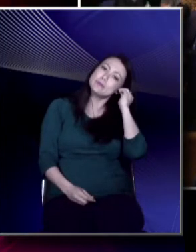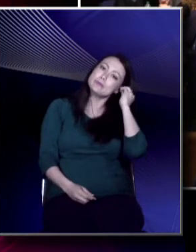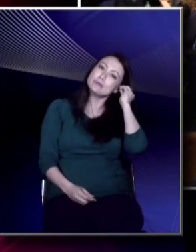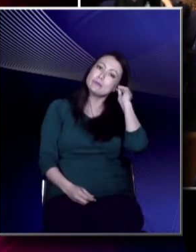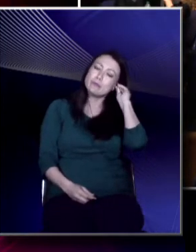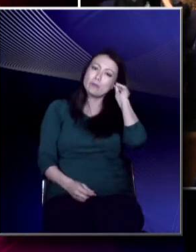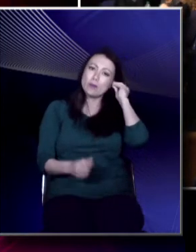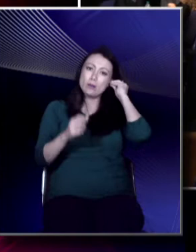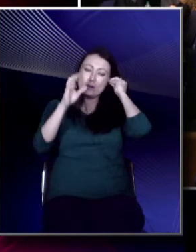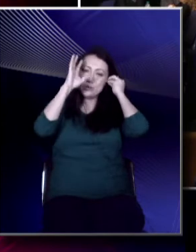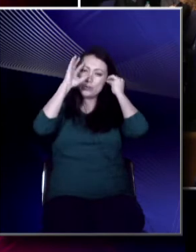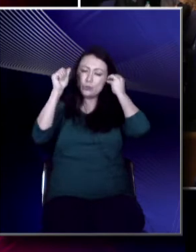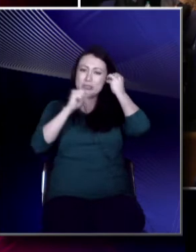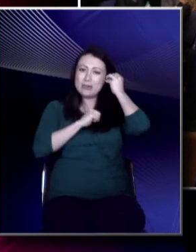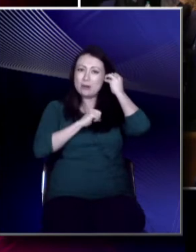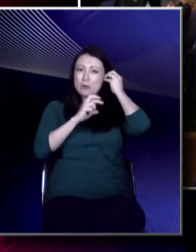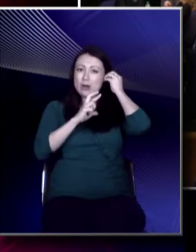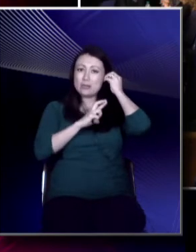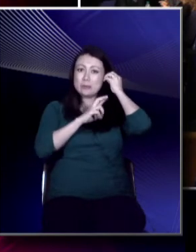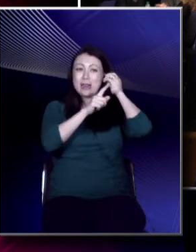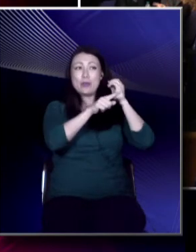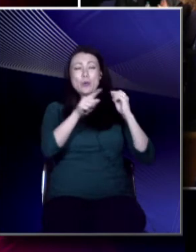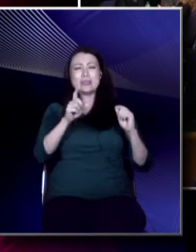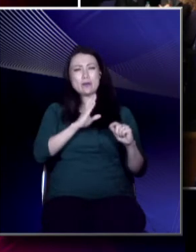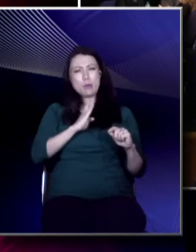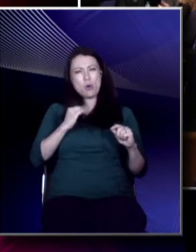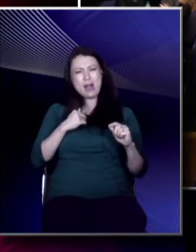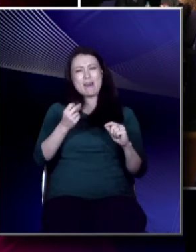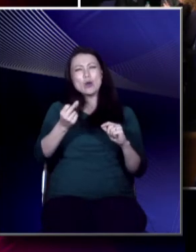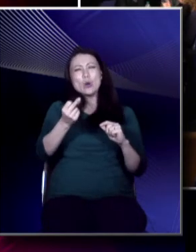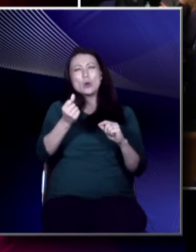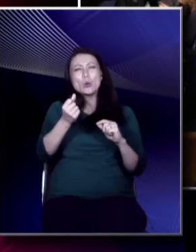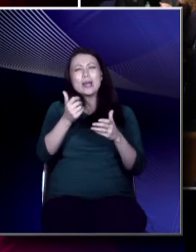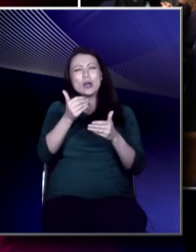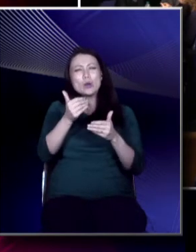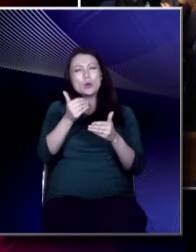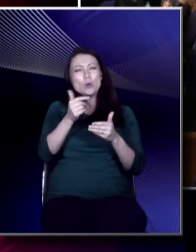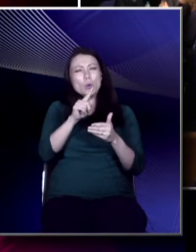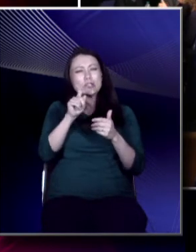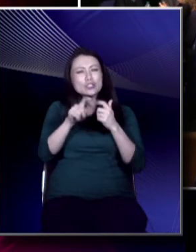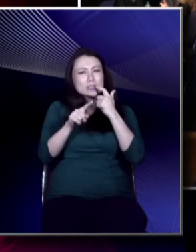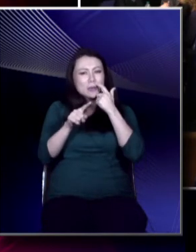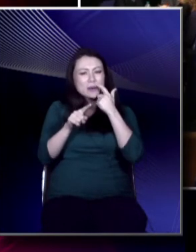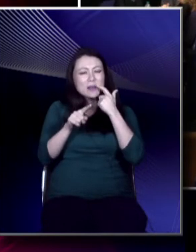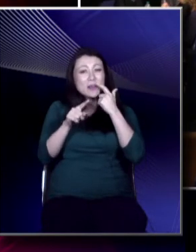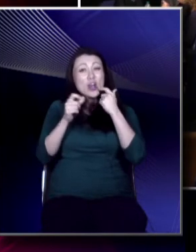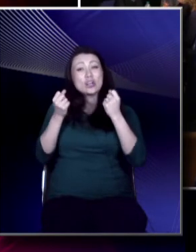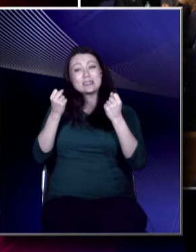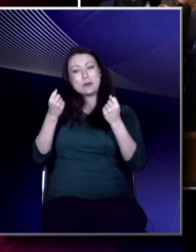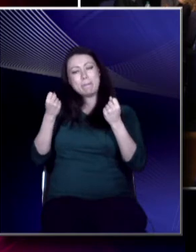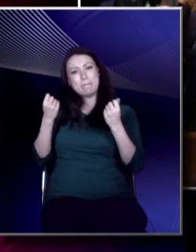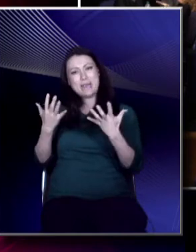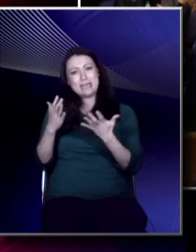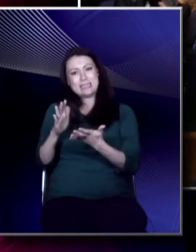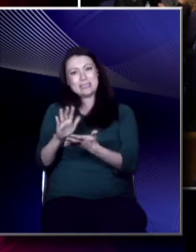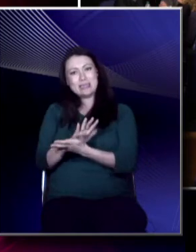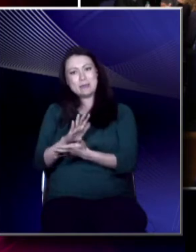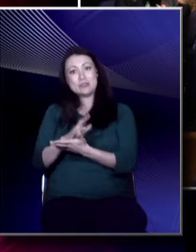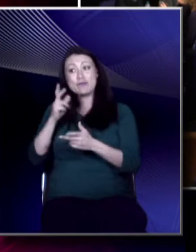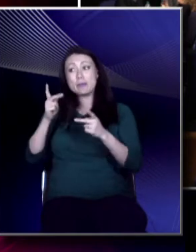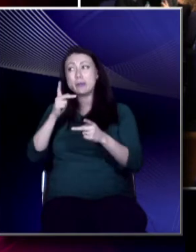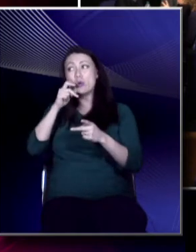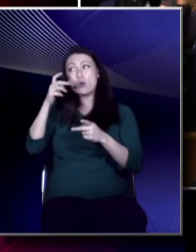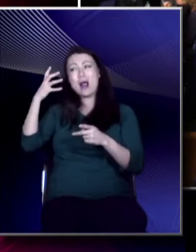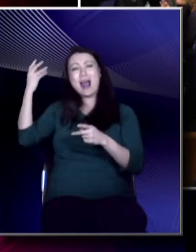Superintendent Reitman and the rest of the board, I have a quick question procedurally on this item since there are still a number of slips for folks that might be coming out of